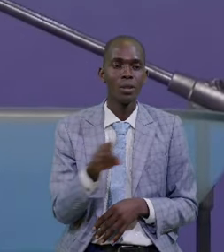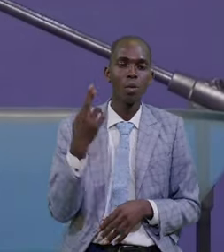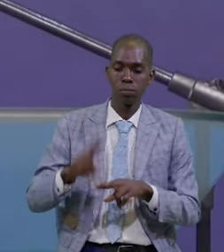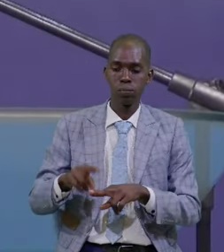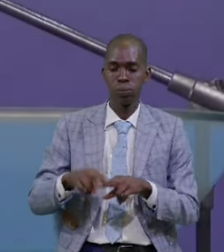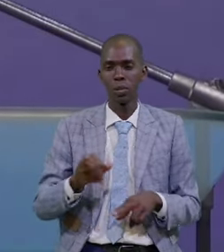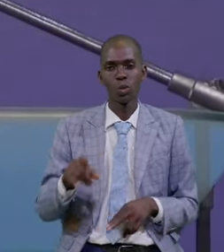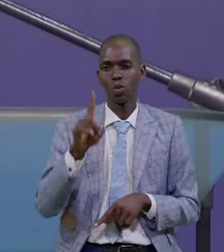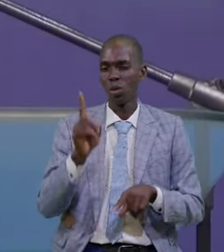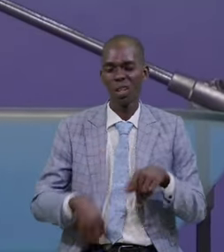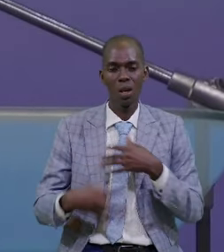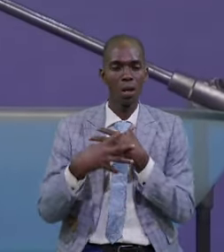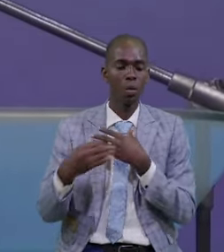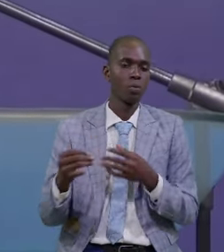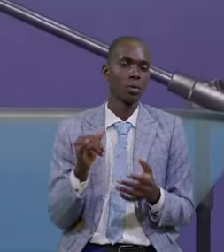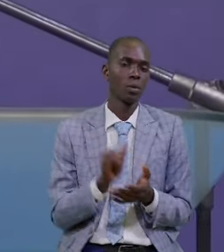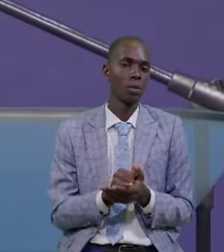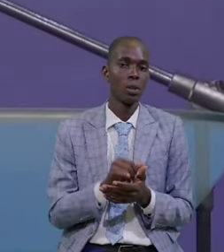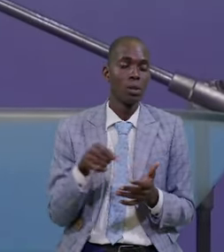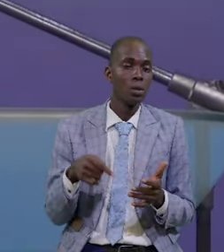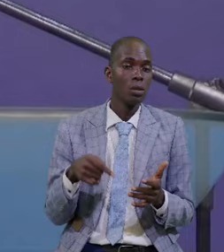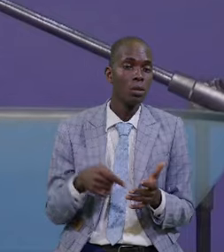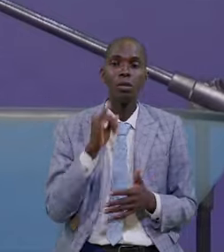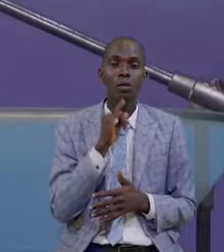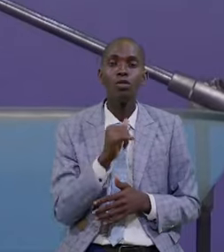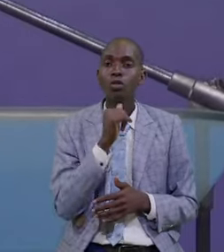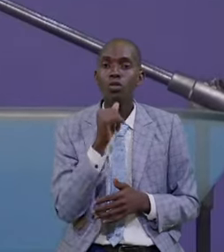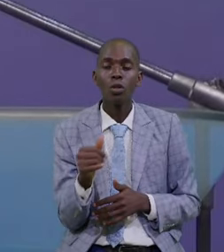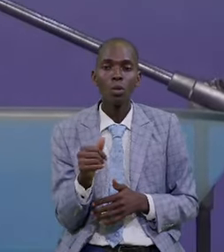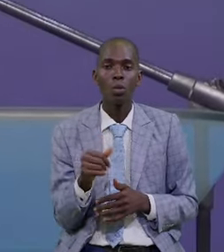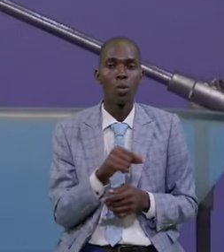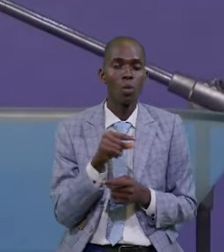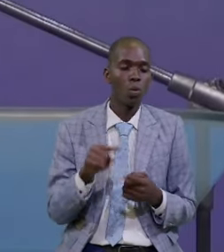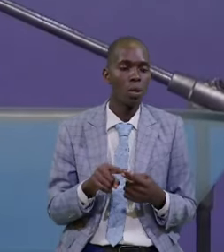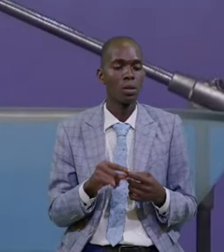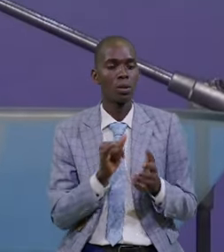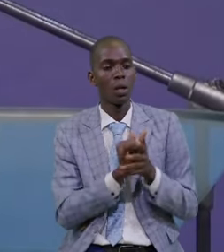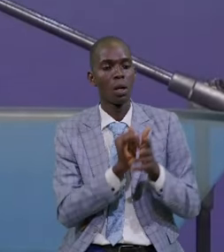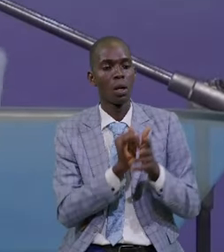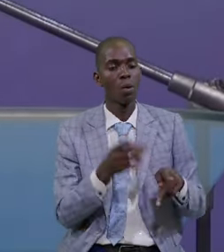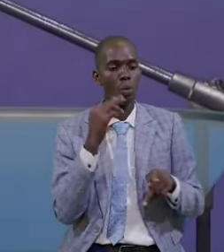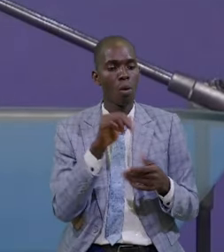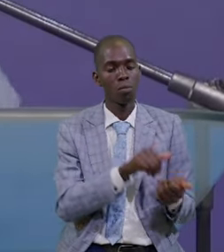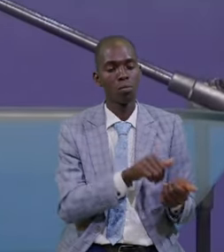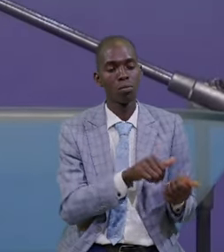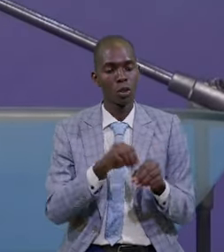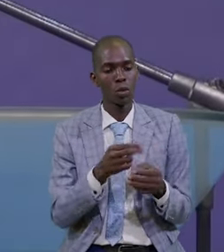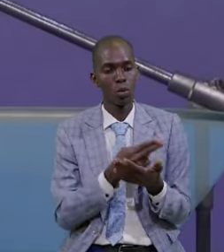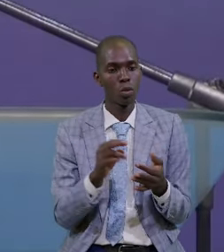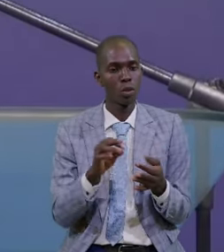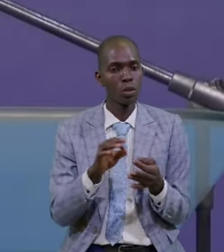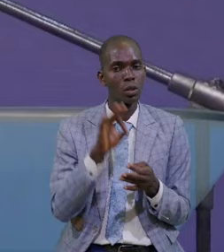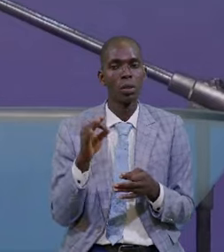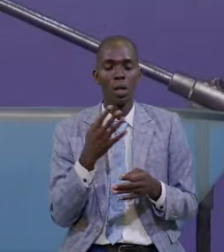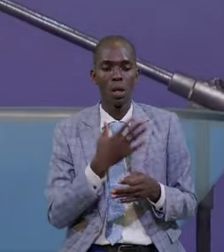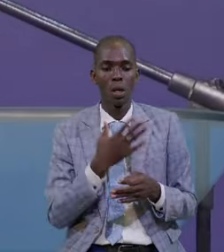copy that. This is not, you know, that when so and so was baptized in the Holy Ghost, he shook, so I